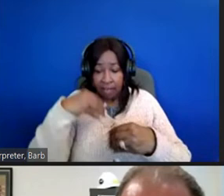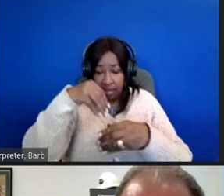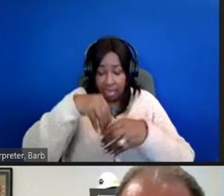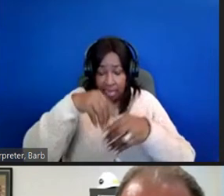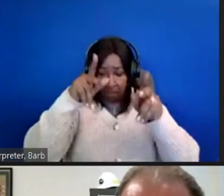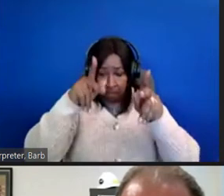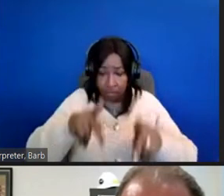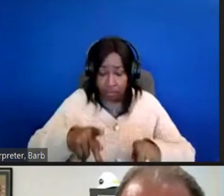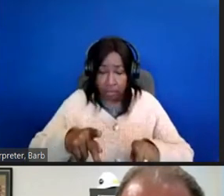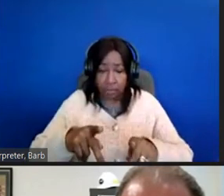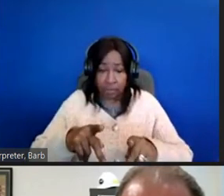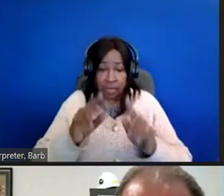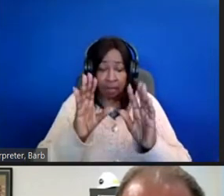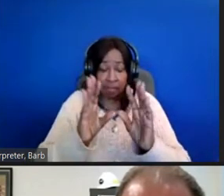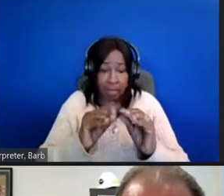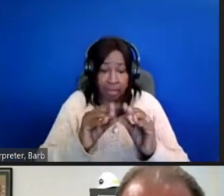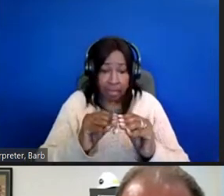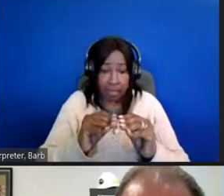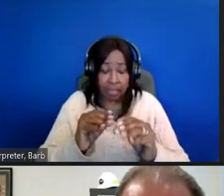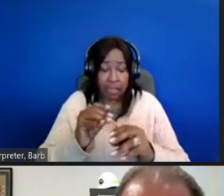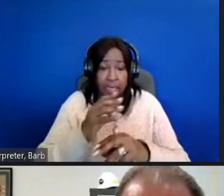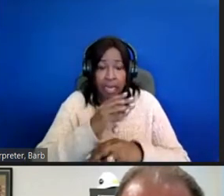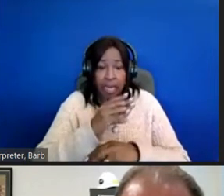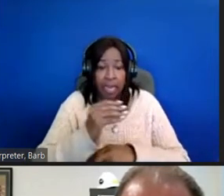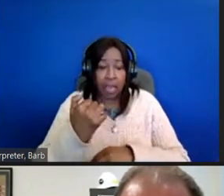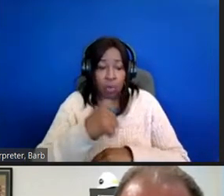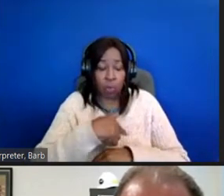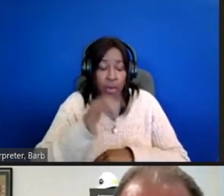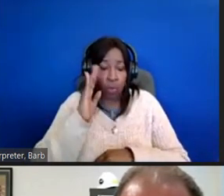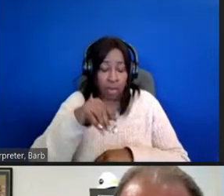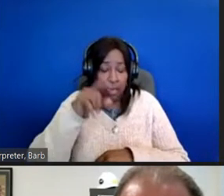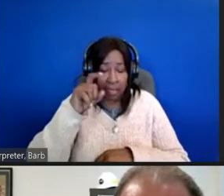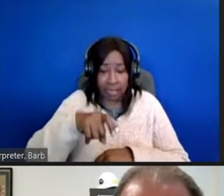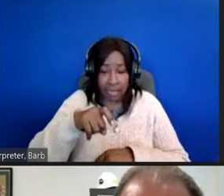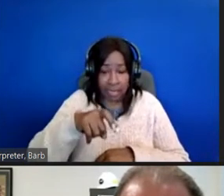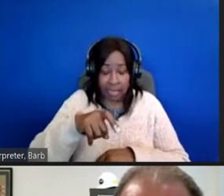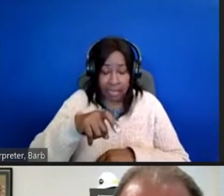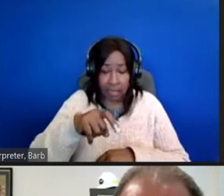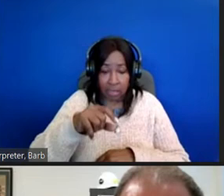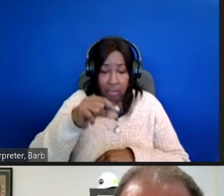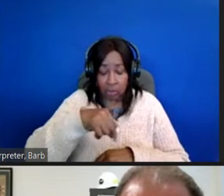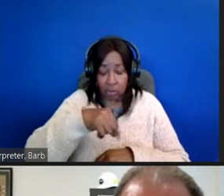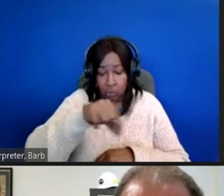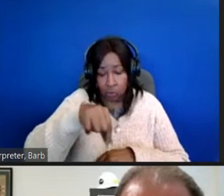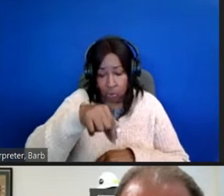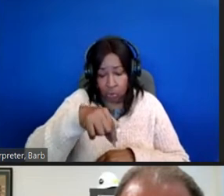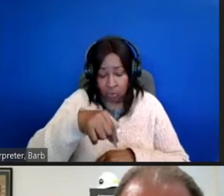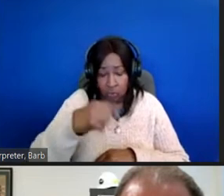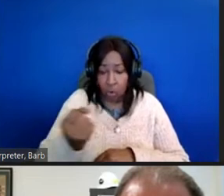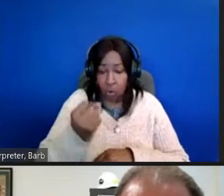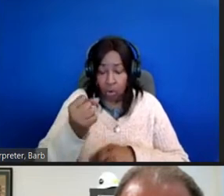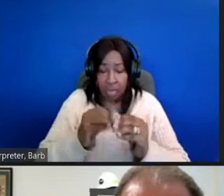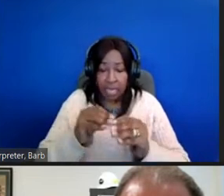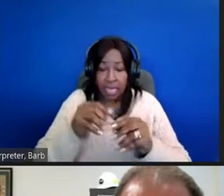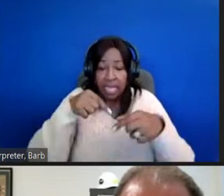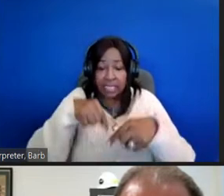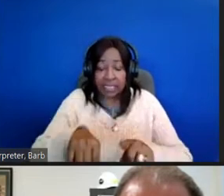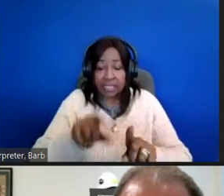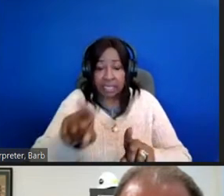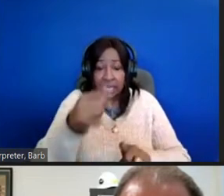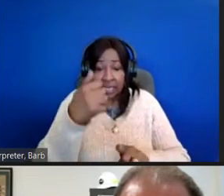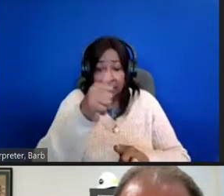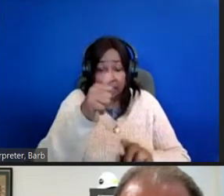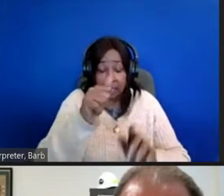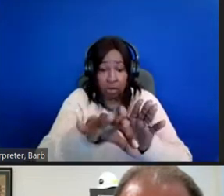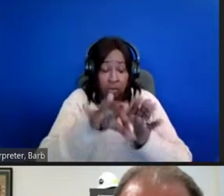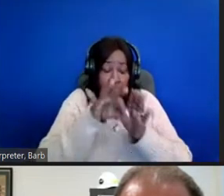meetings, and we will need a quorum to hold a meeting. So since there are 10 appointed members, a quorum would